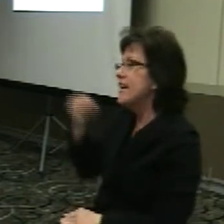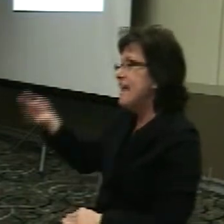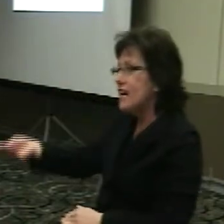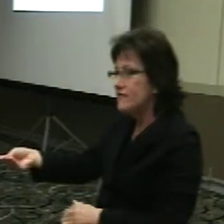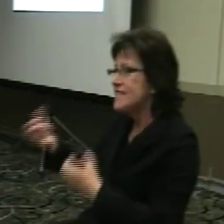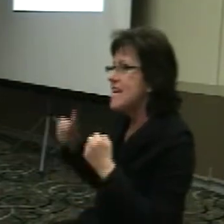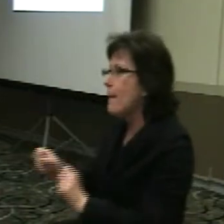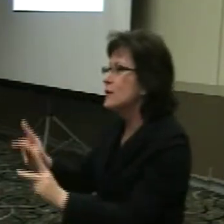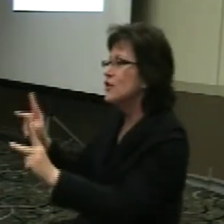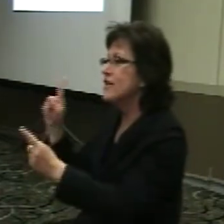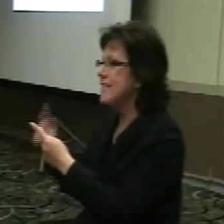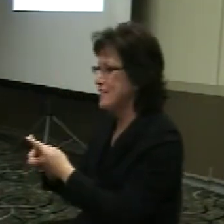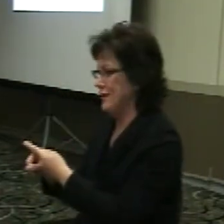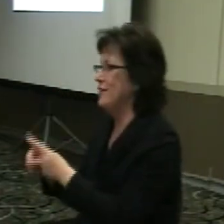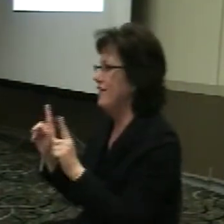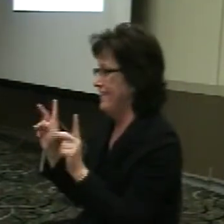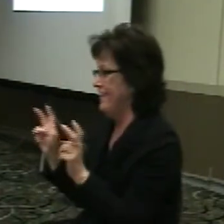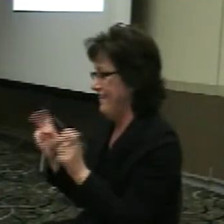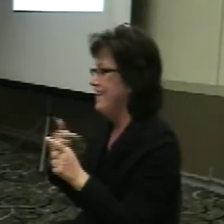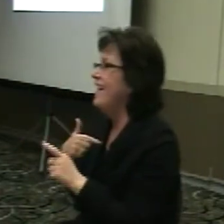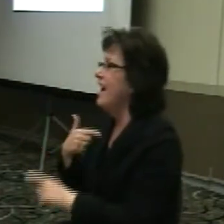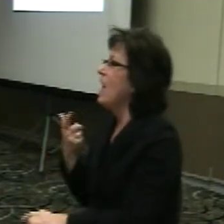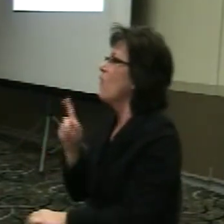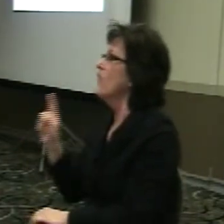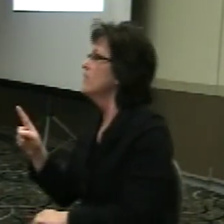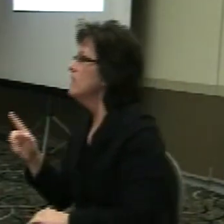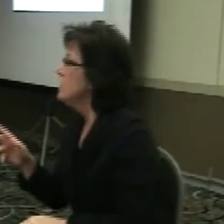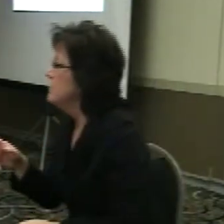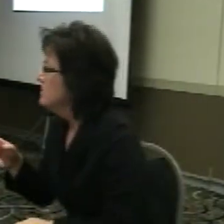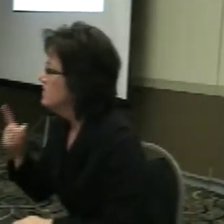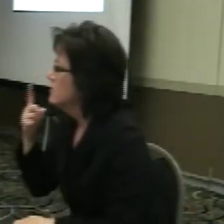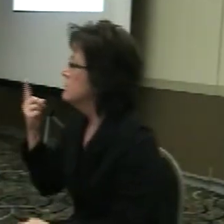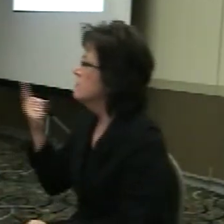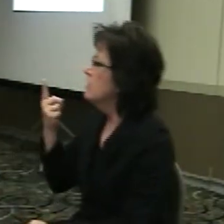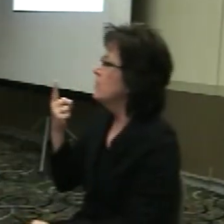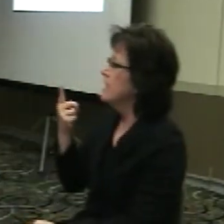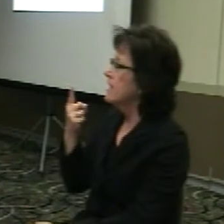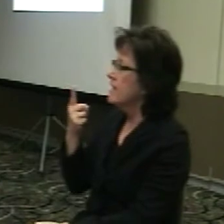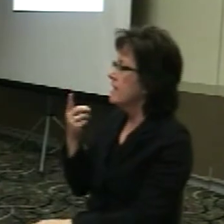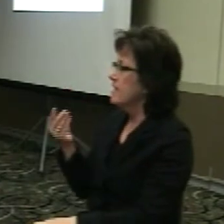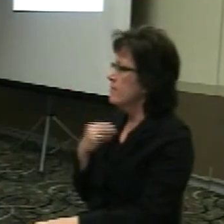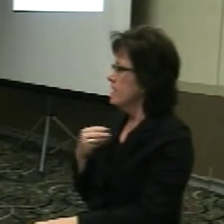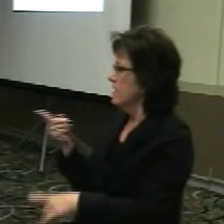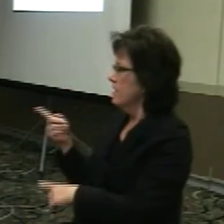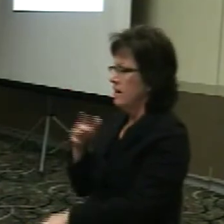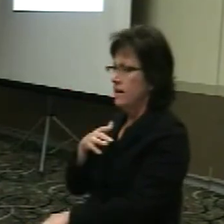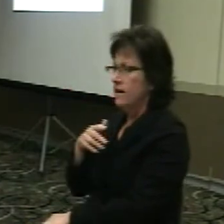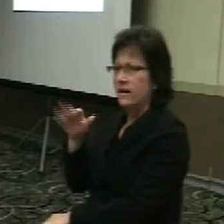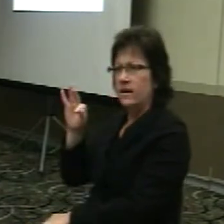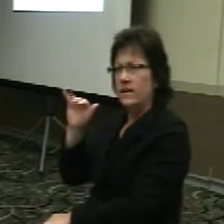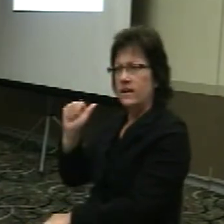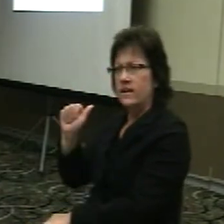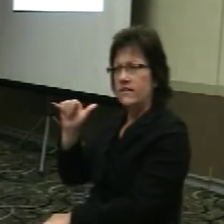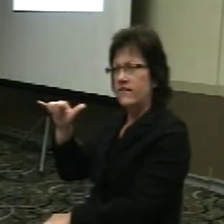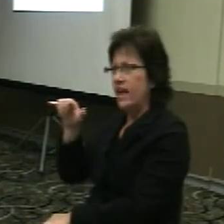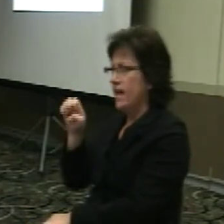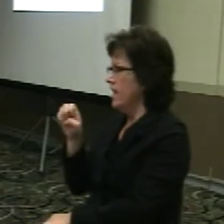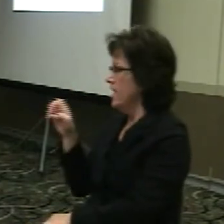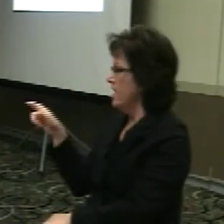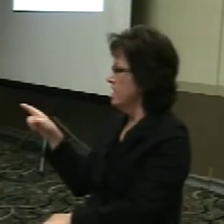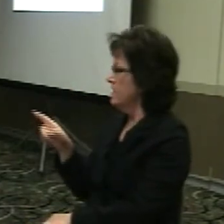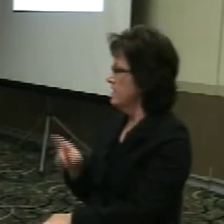come over and say, can somebody give me, Faye? How did I get something weird out of that? You said the